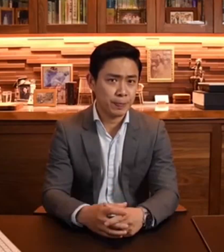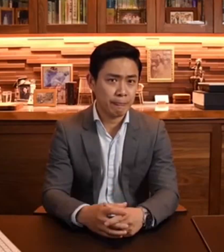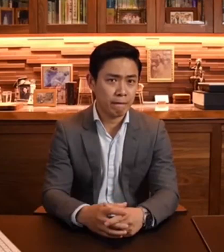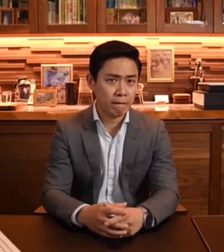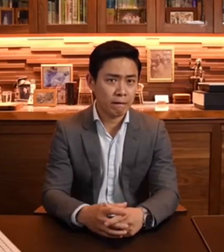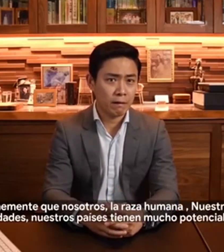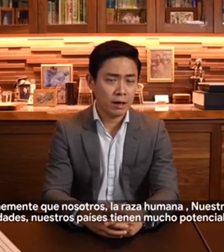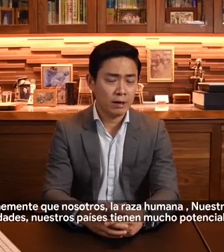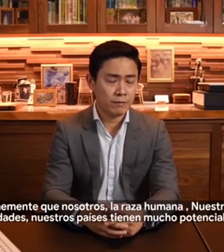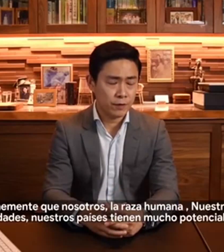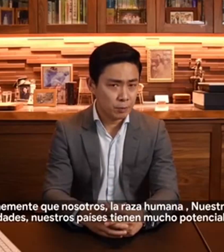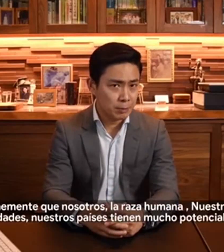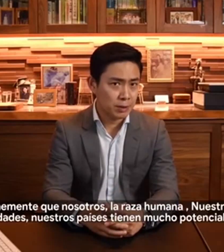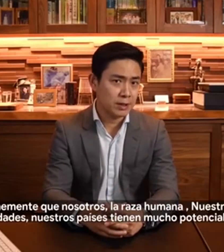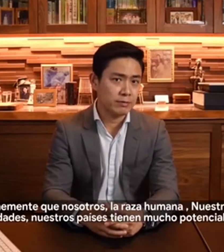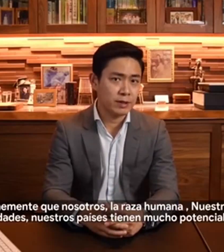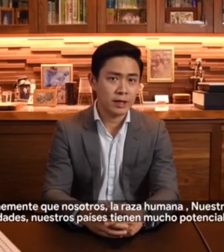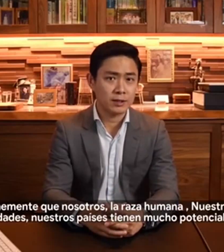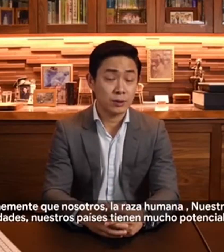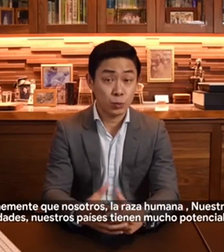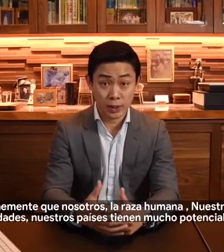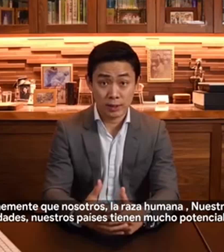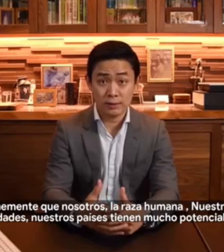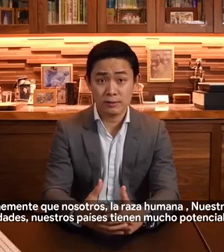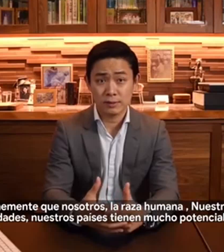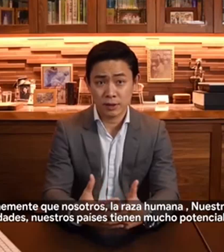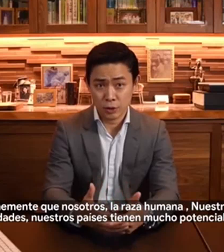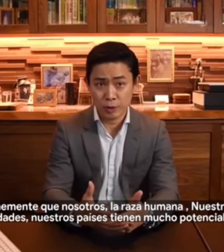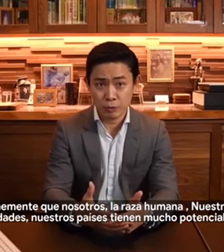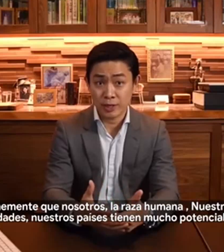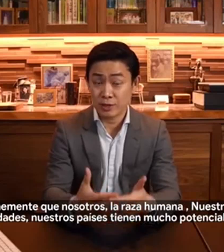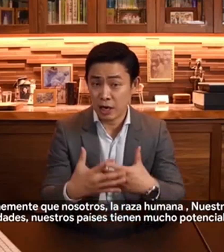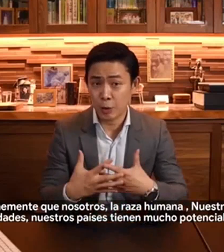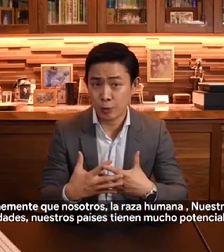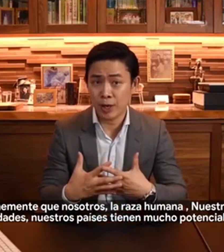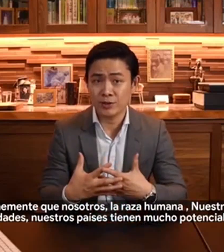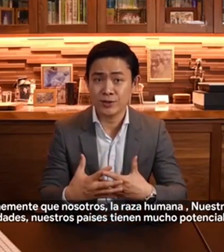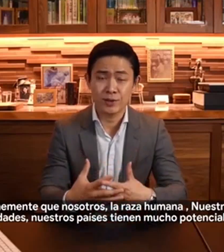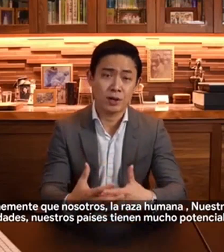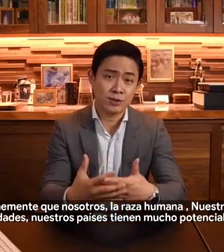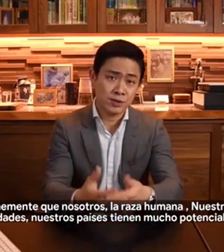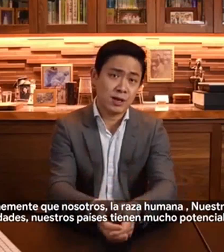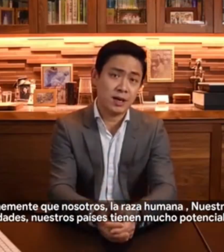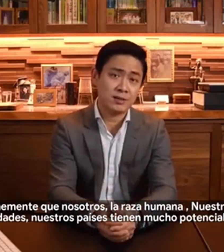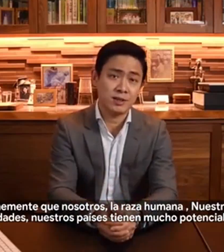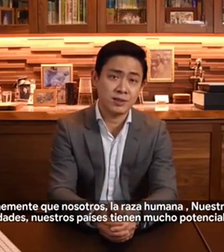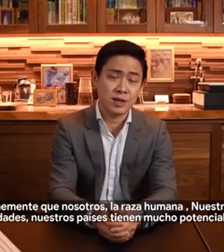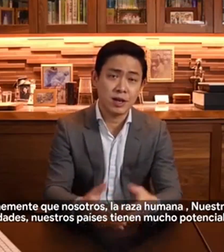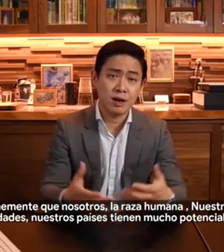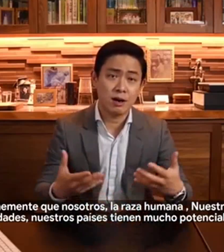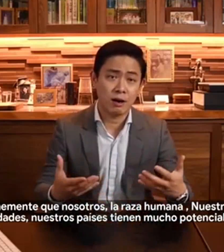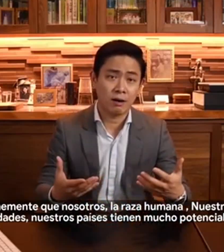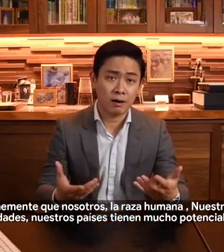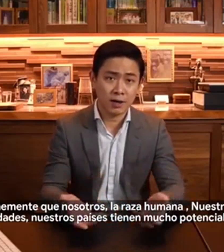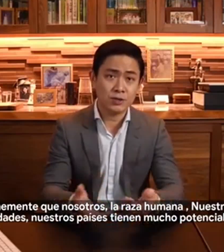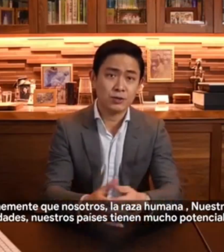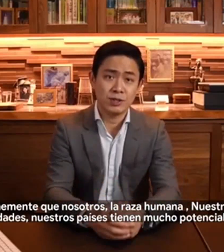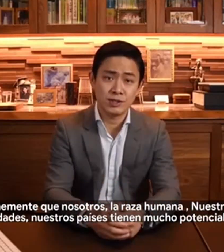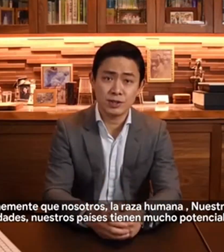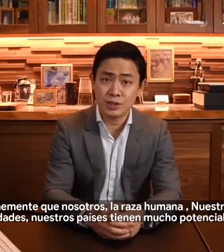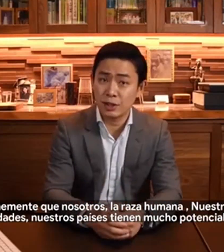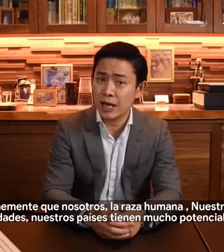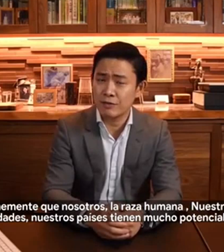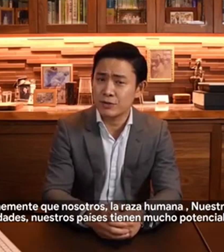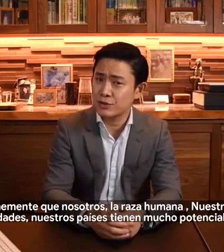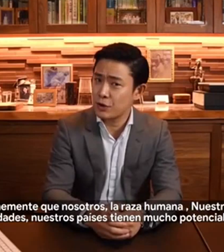people. I firmly believe that we, the human race, our race, our societies, our